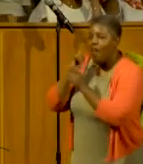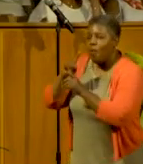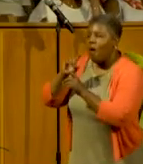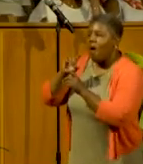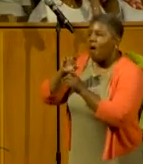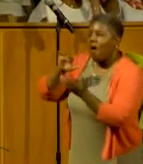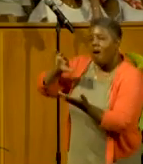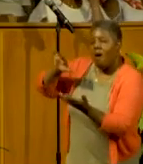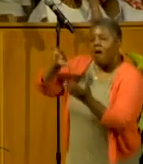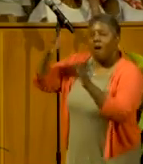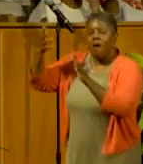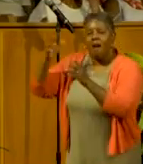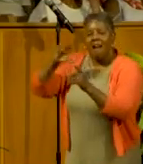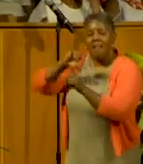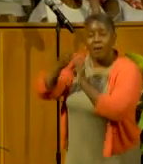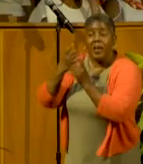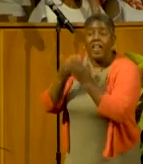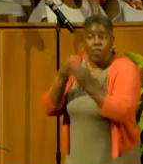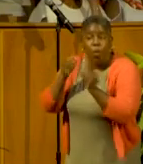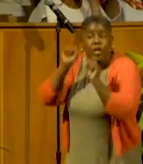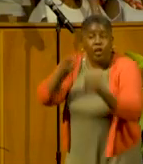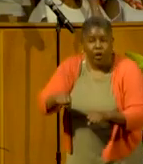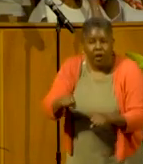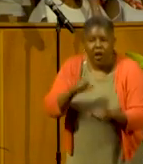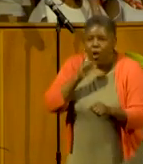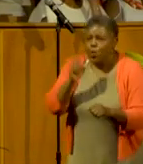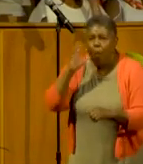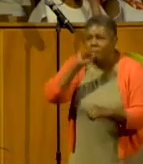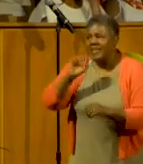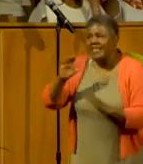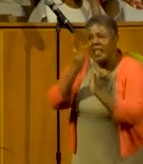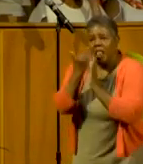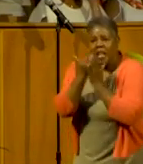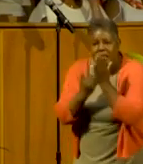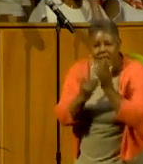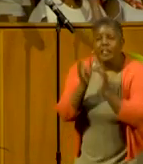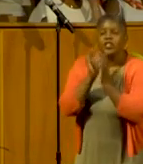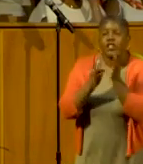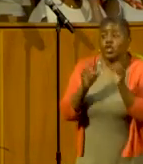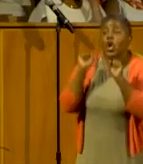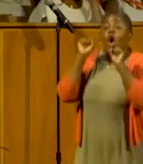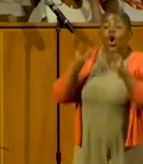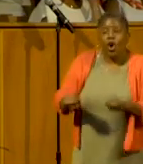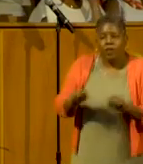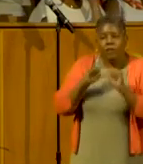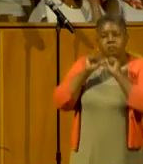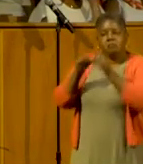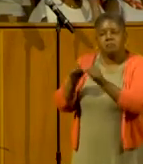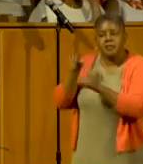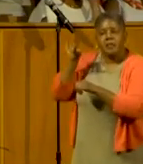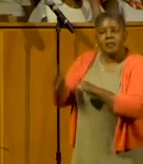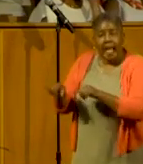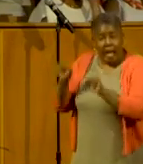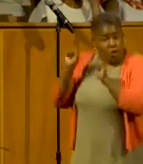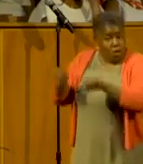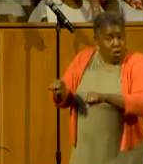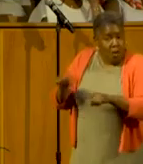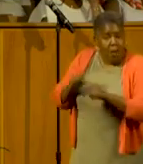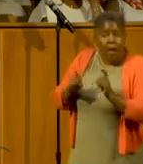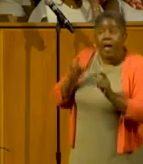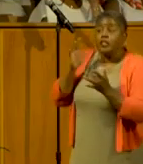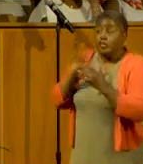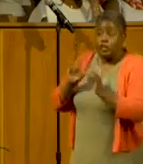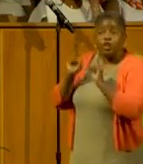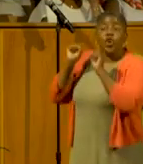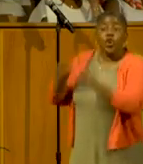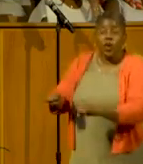even though he could have. Don't miss the lesson. Jesus could have stayed. He